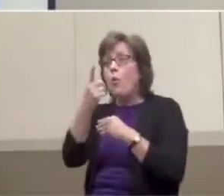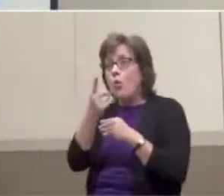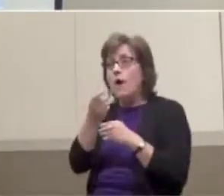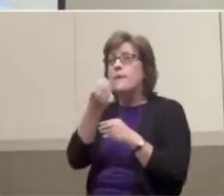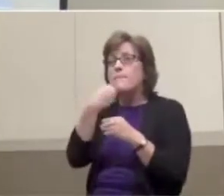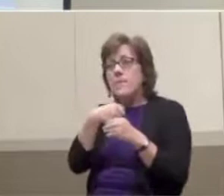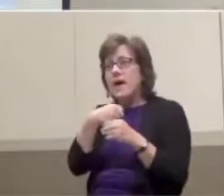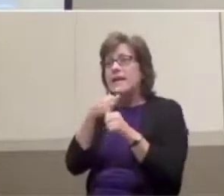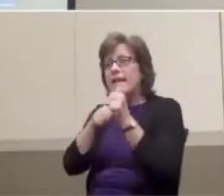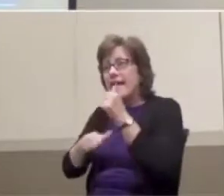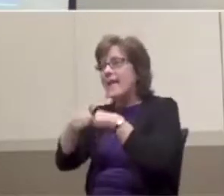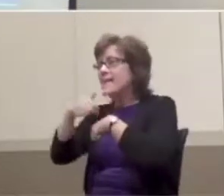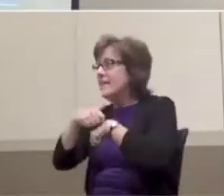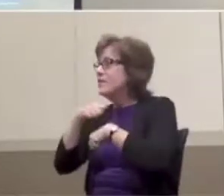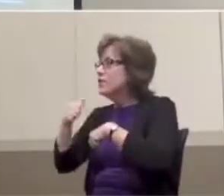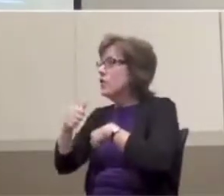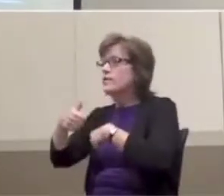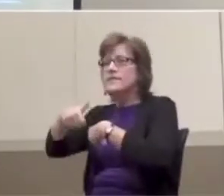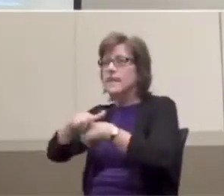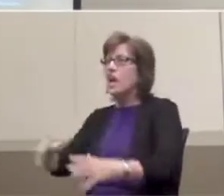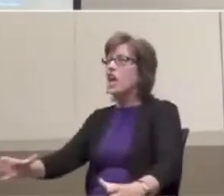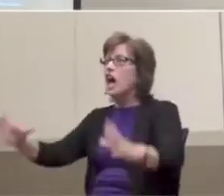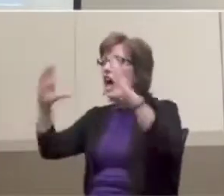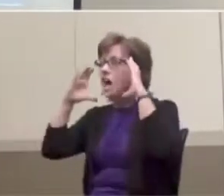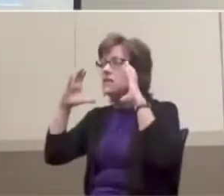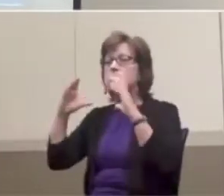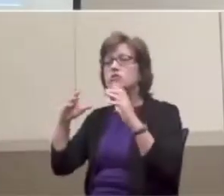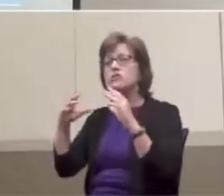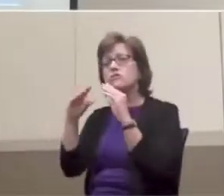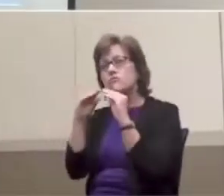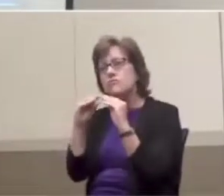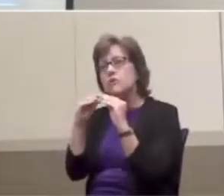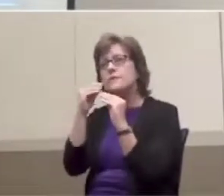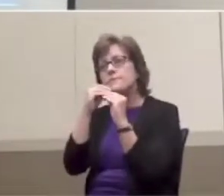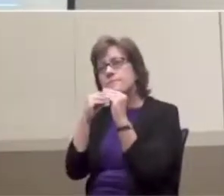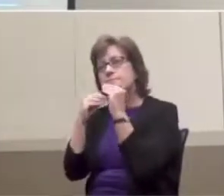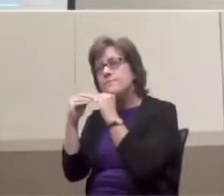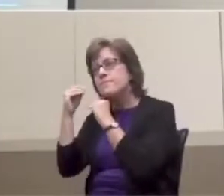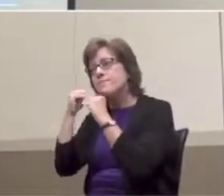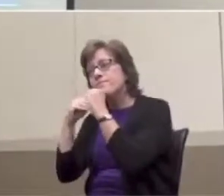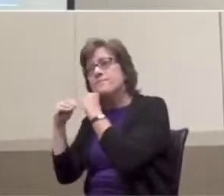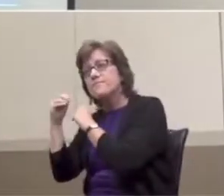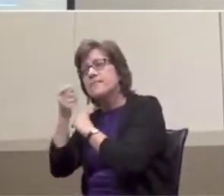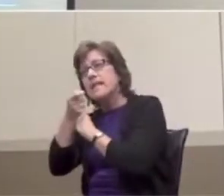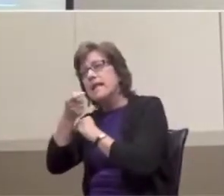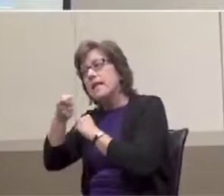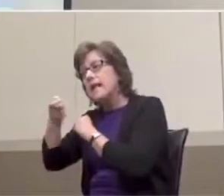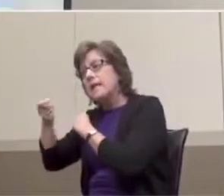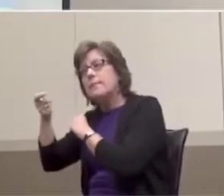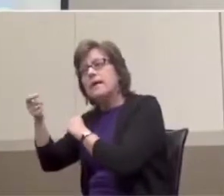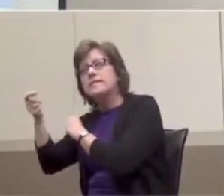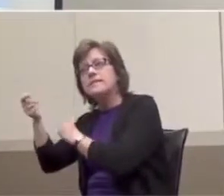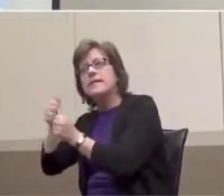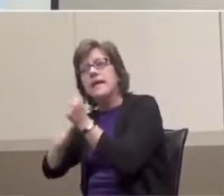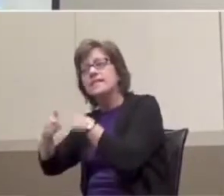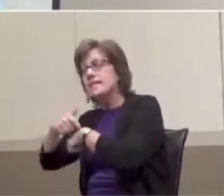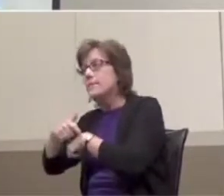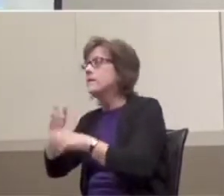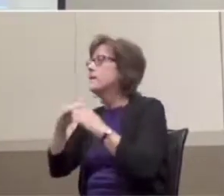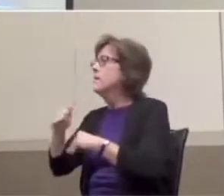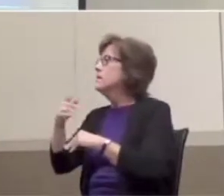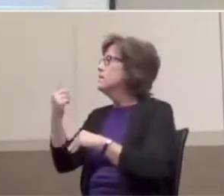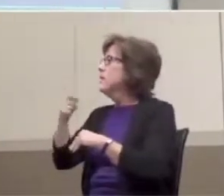elephant one bite at a time. And same thing with big directions. So that really plays into the cognitive piece of it. Great. Anything else about cognitive before we move